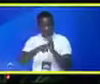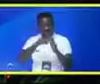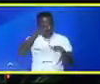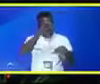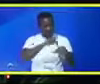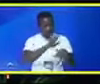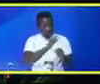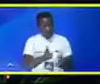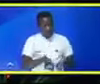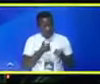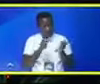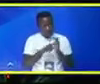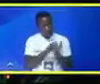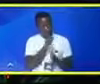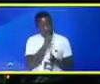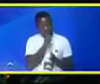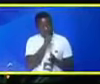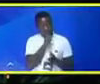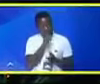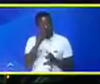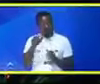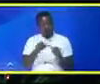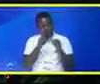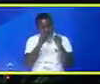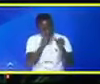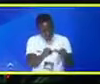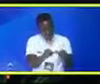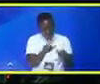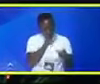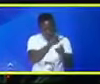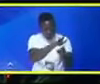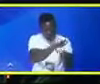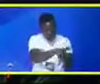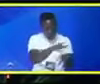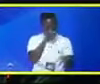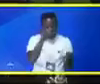your life and you keep quiet, he proceeds further.